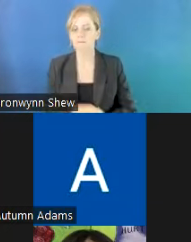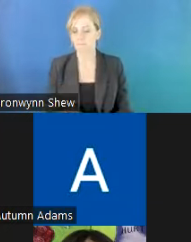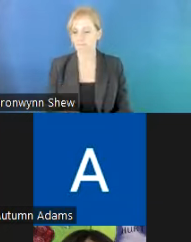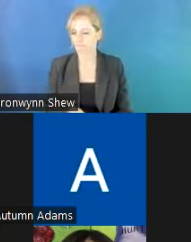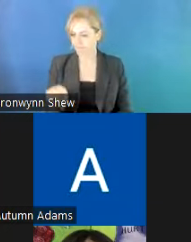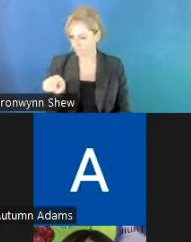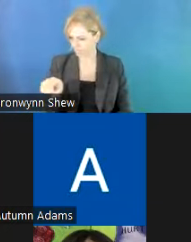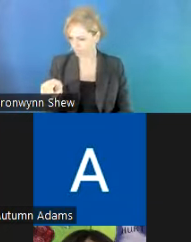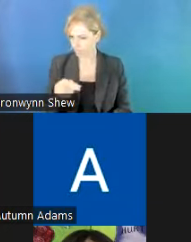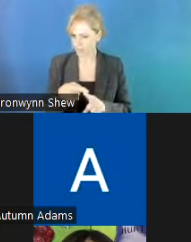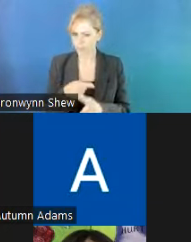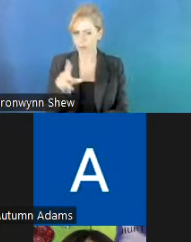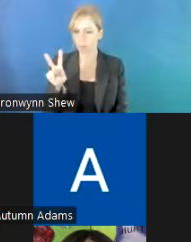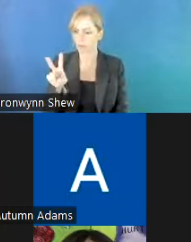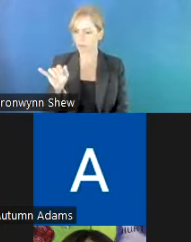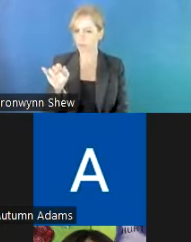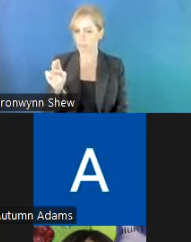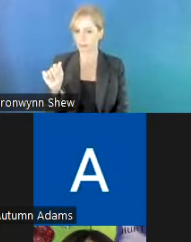from Vina.